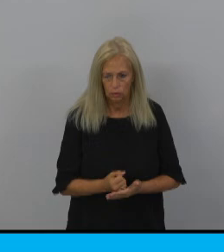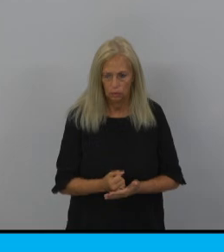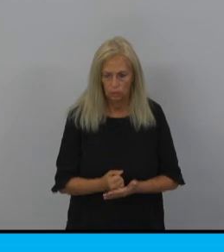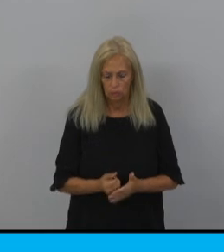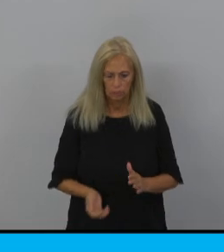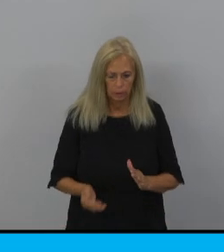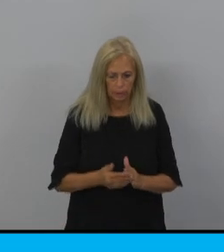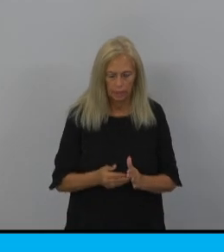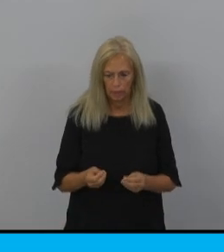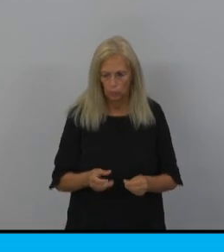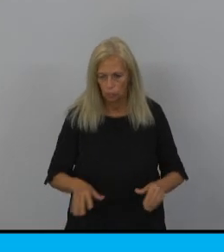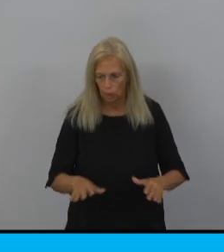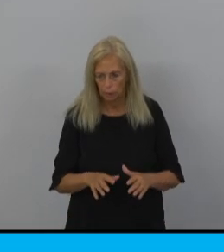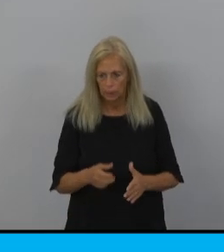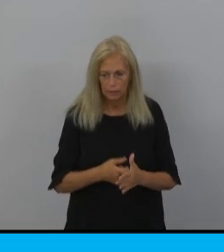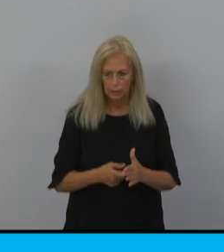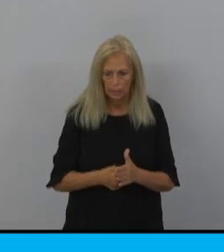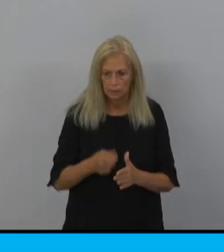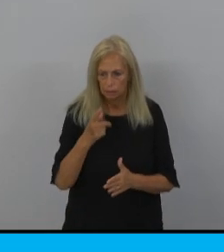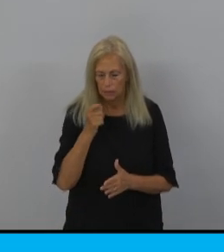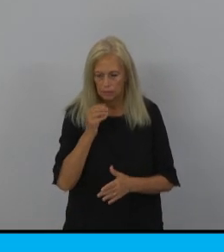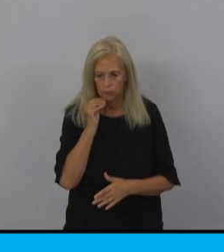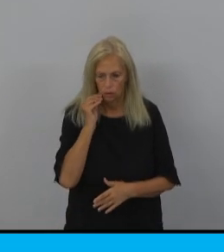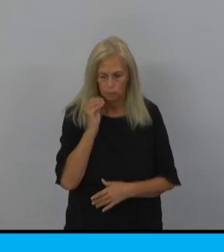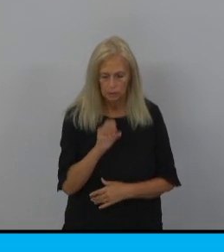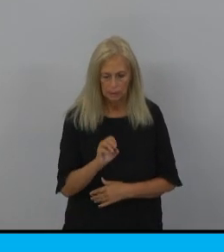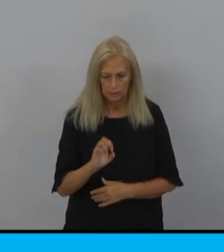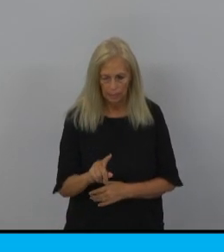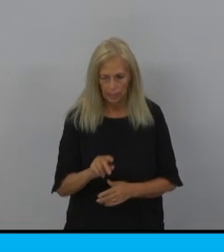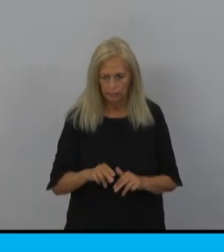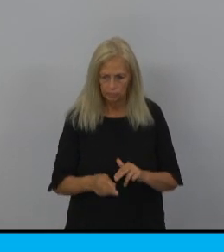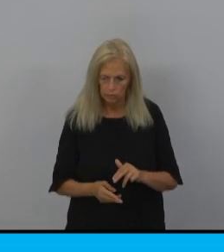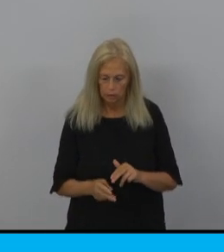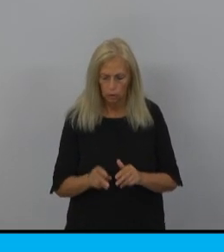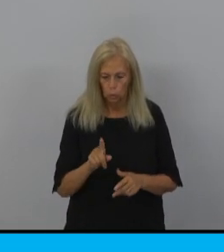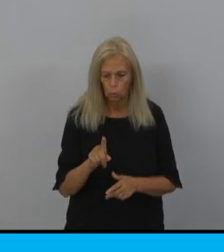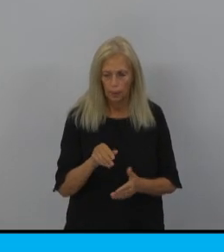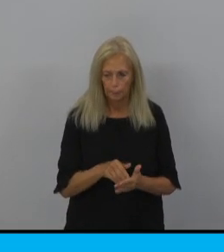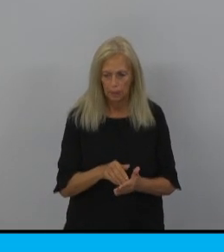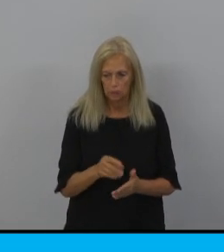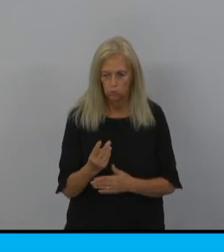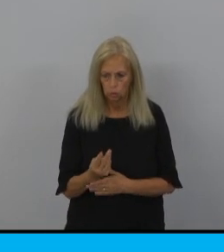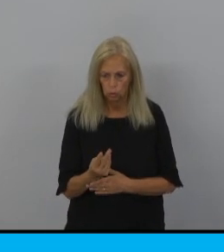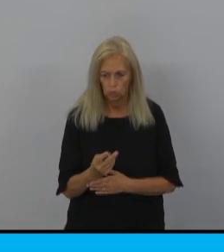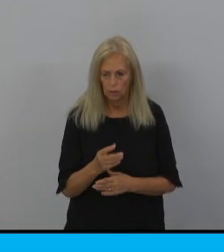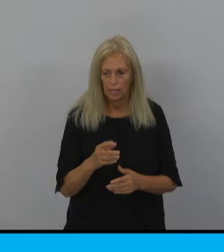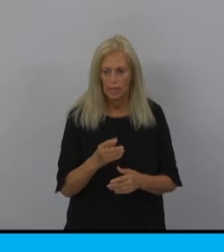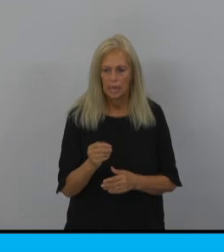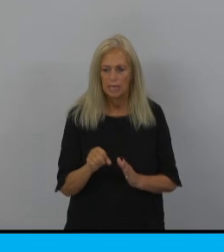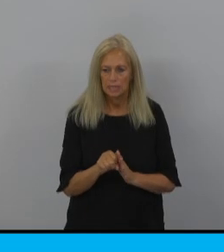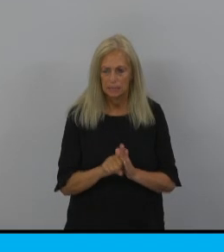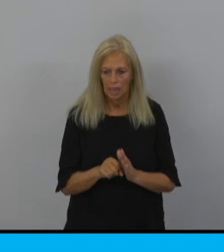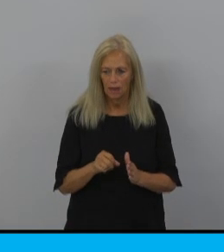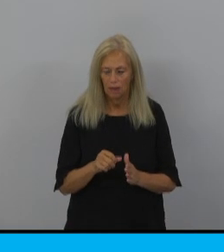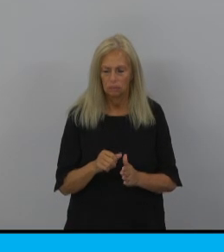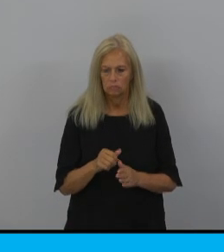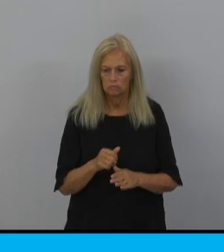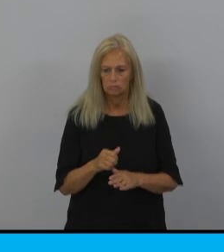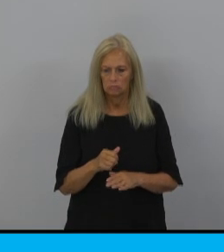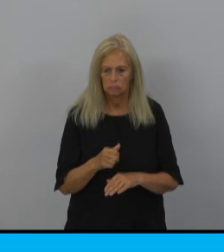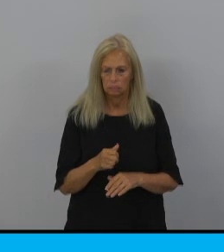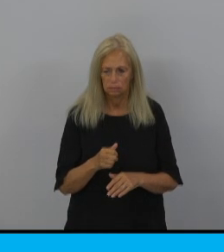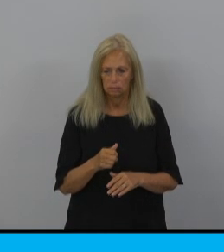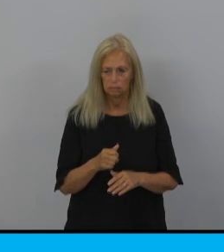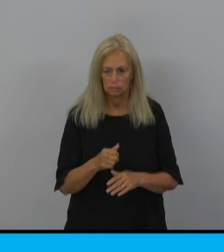Again, our property taxes, because of the homestead exemption, are going down about $1.2 million. And our state foundation school program, with all those